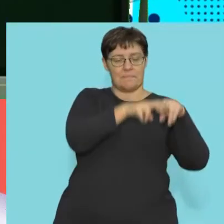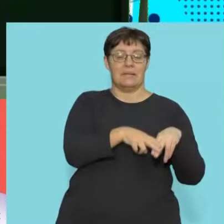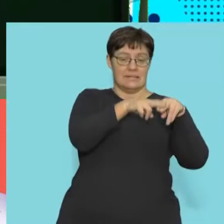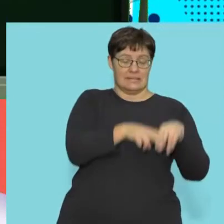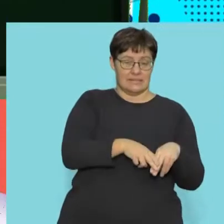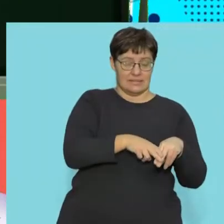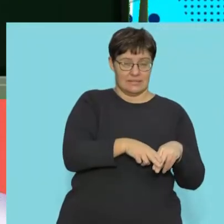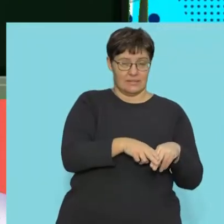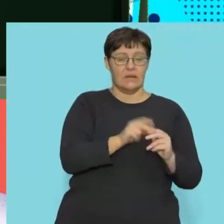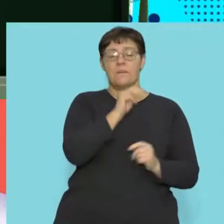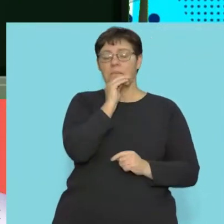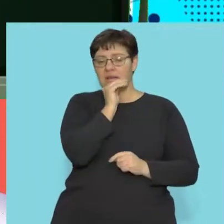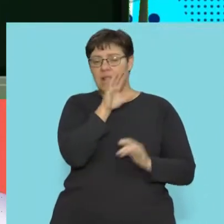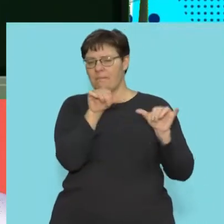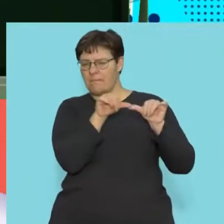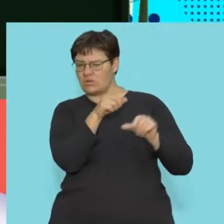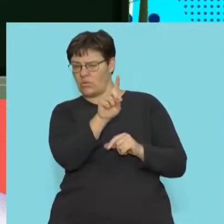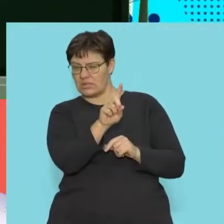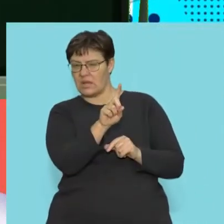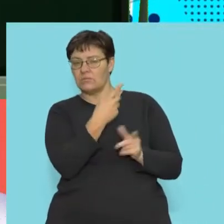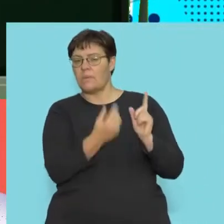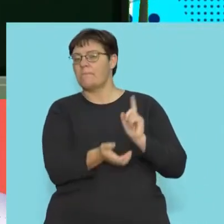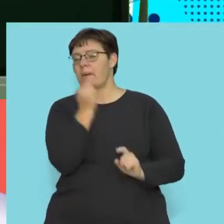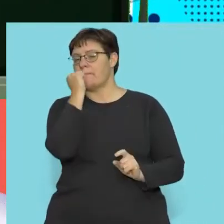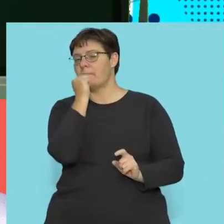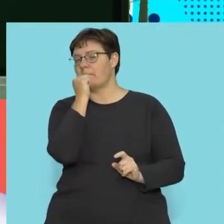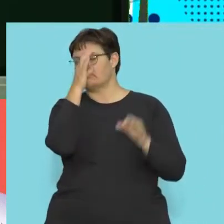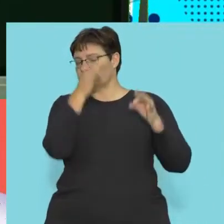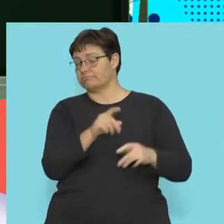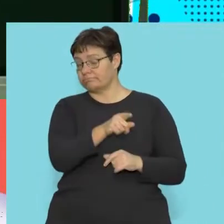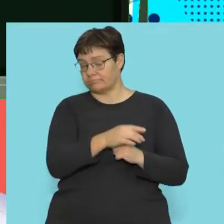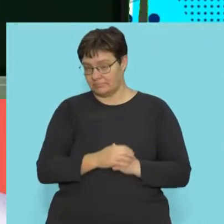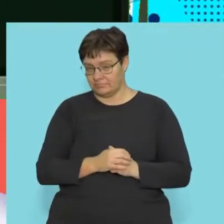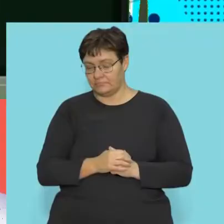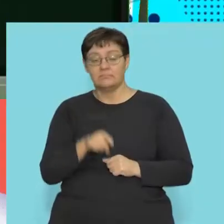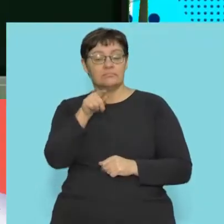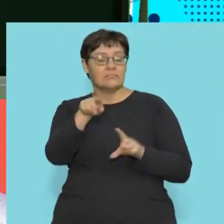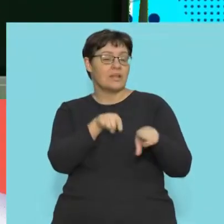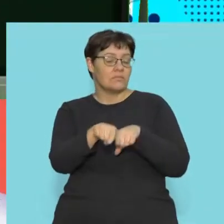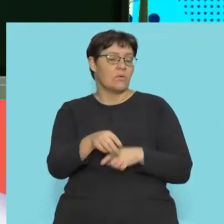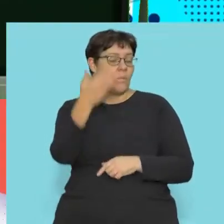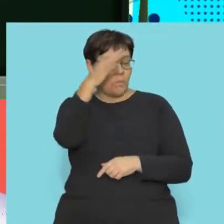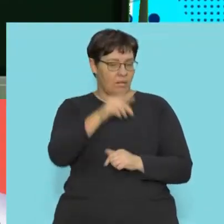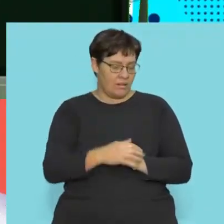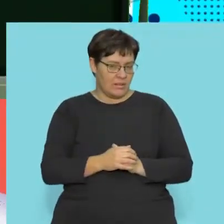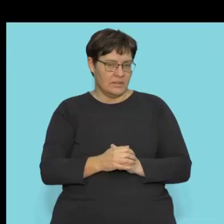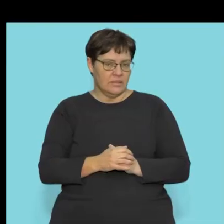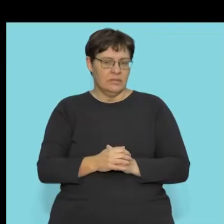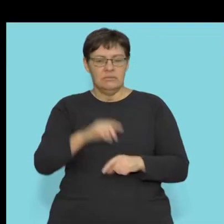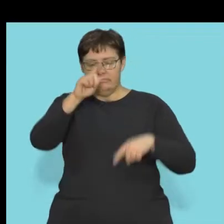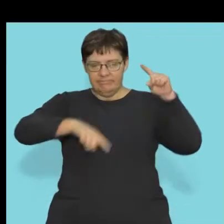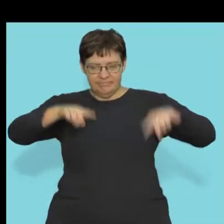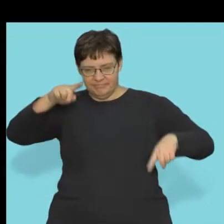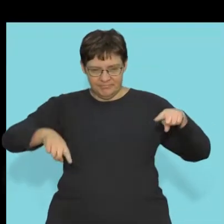dependent variable in terms of what is being measured to draw a conclusion. In this particular experiment, we know that the